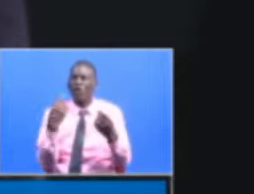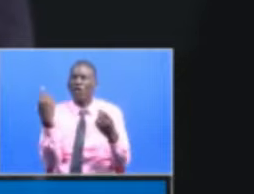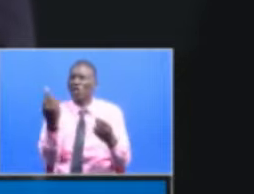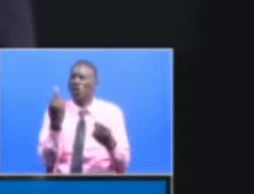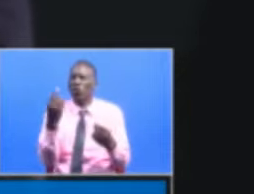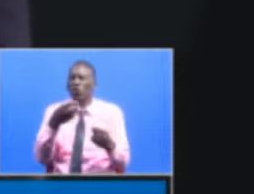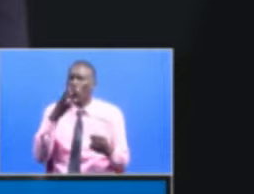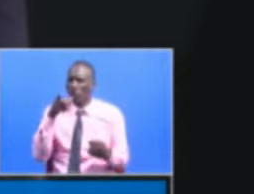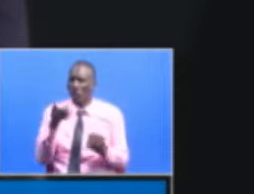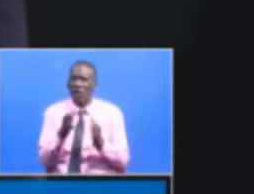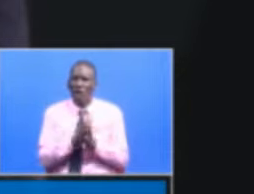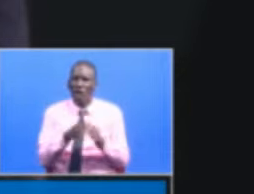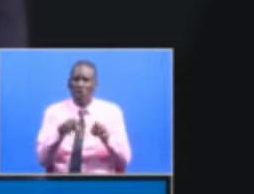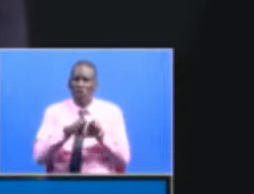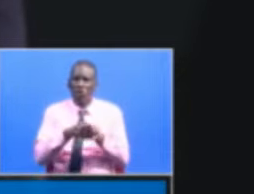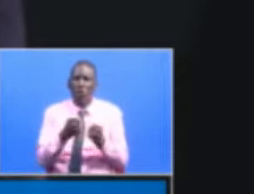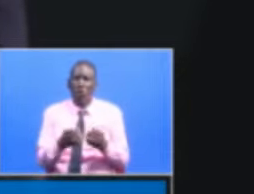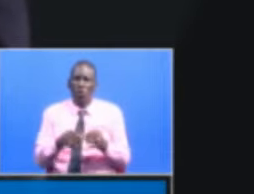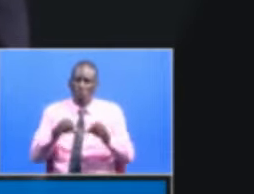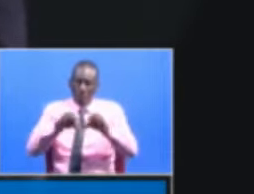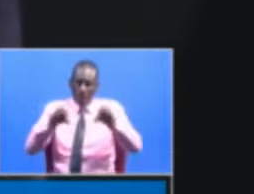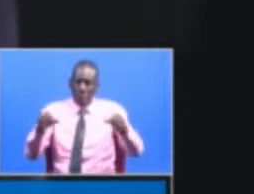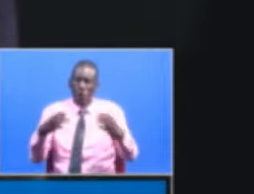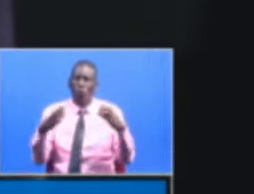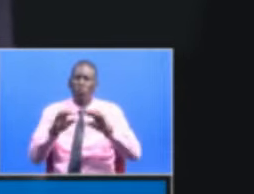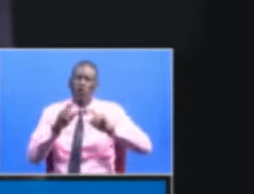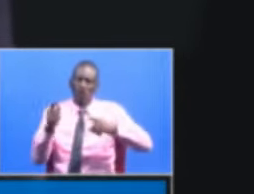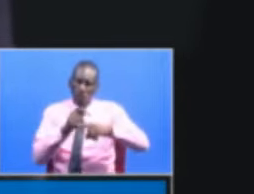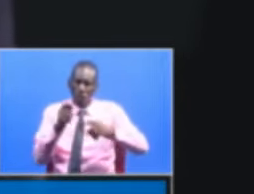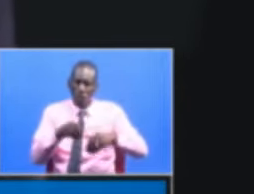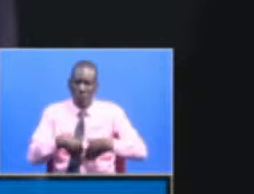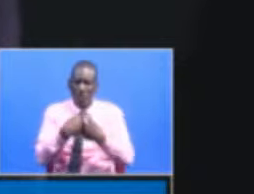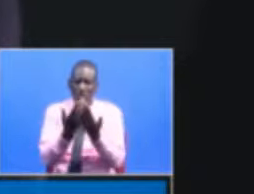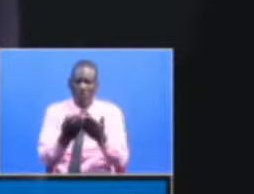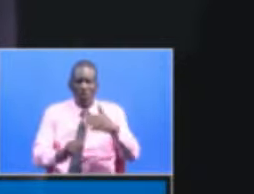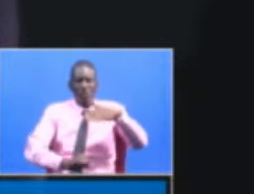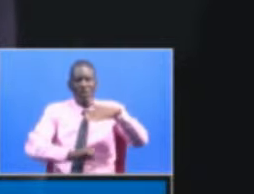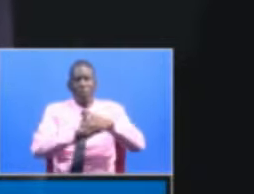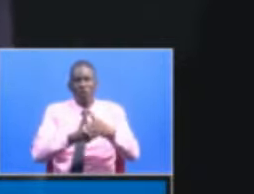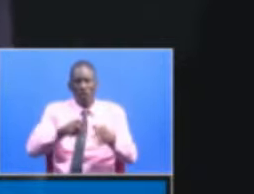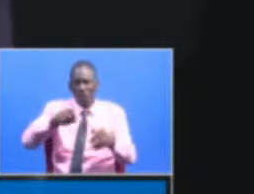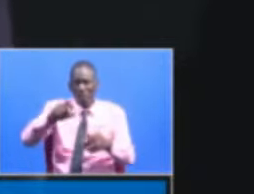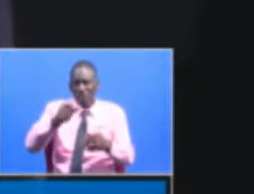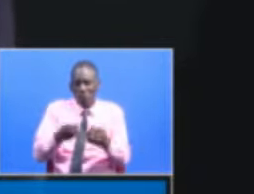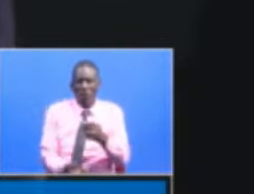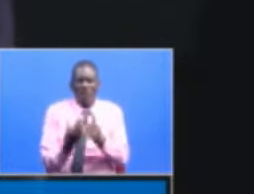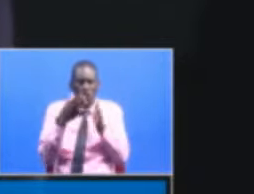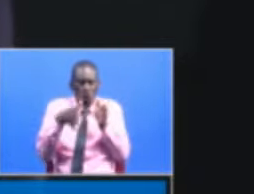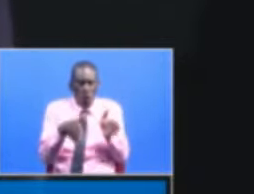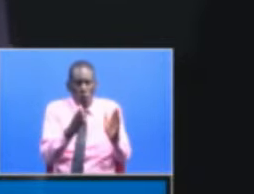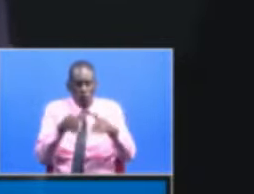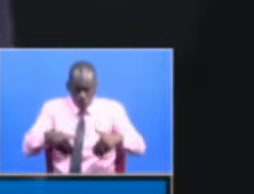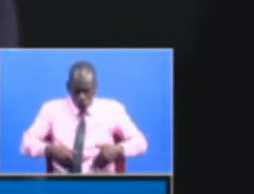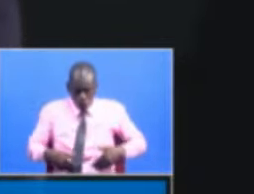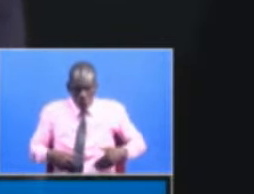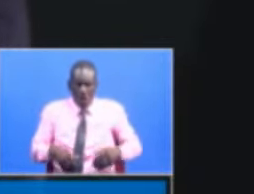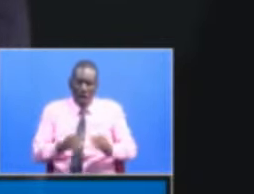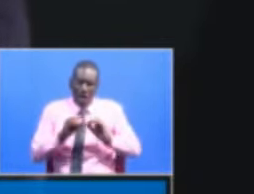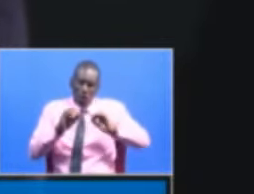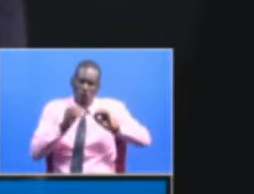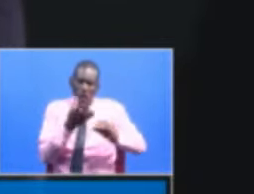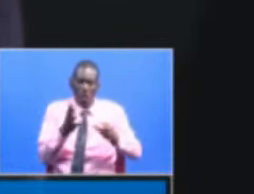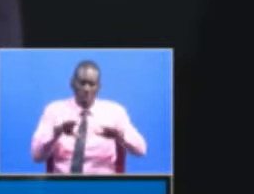lining or, you know, piping, community trainings, giving them the incentives and the seeds and creating opportunities for the youth and working with them through the journey. You will find